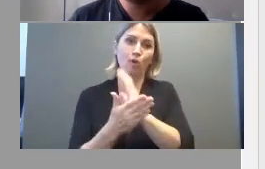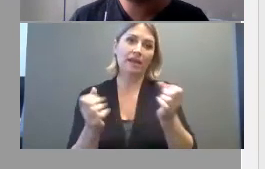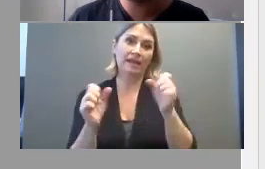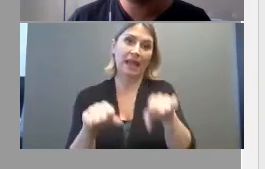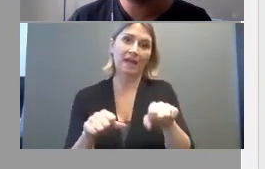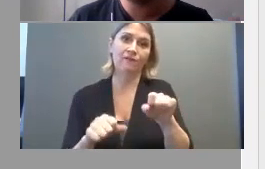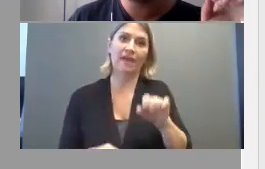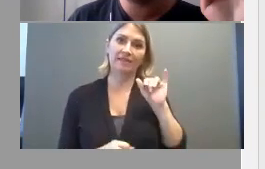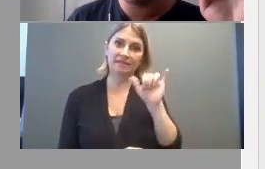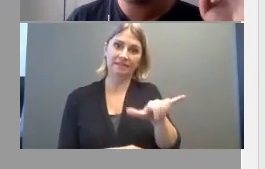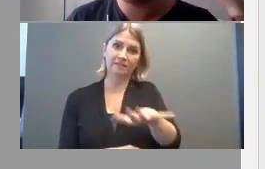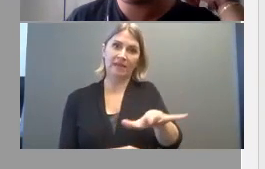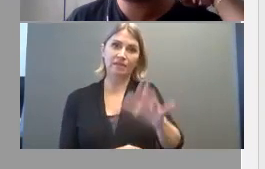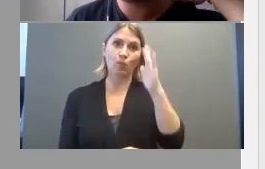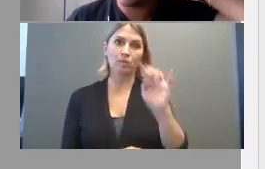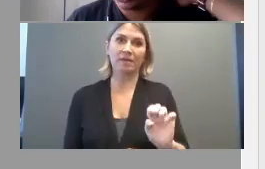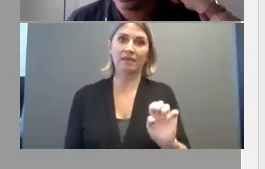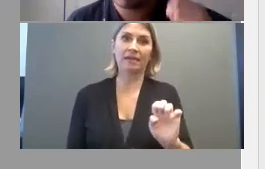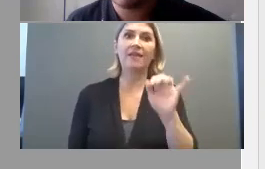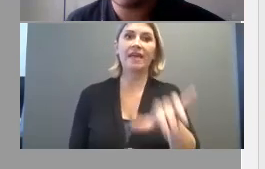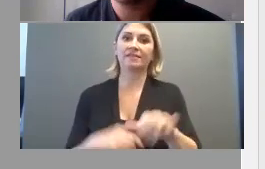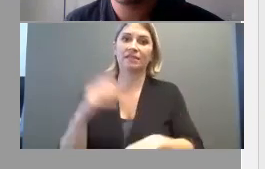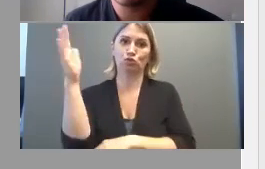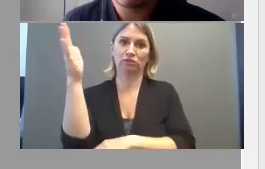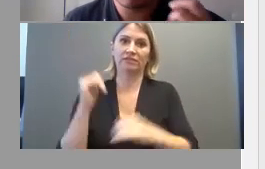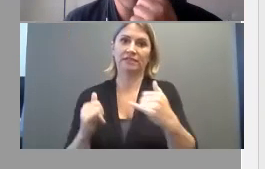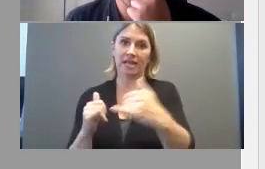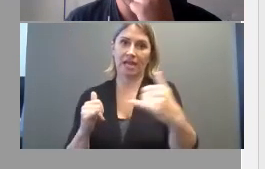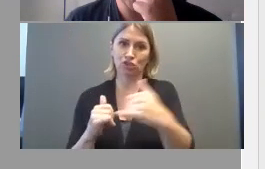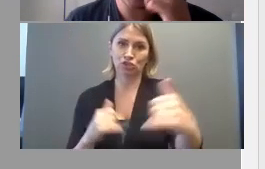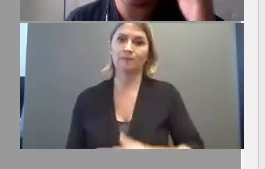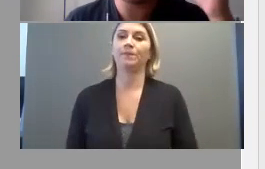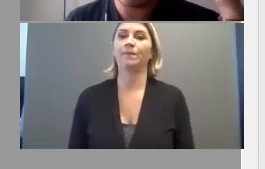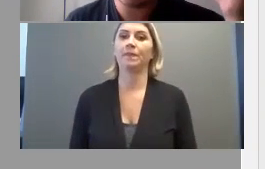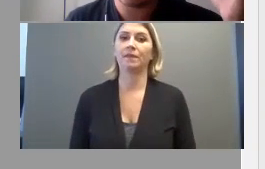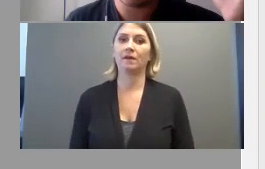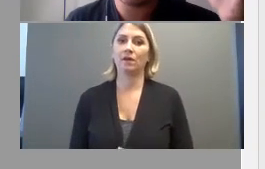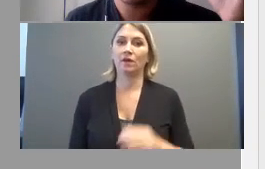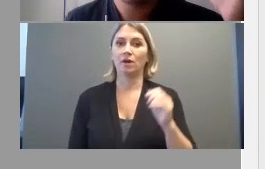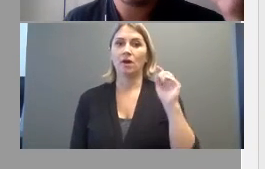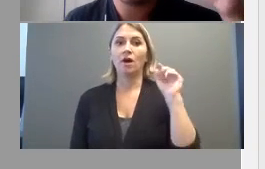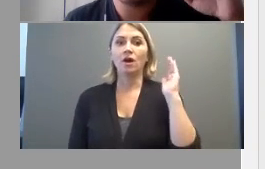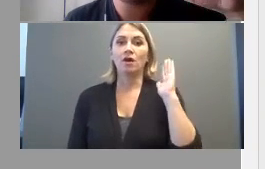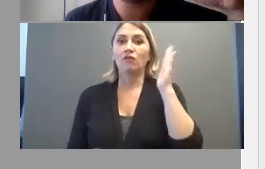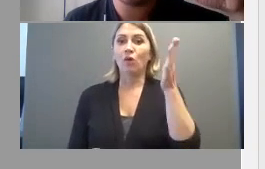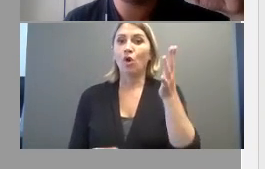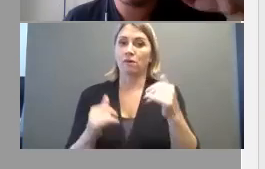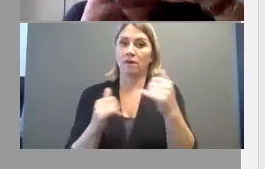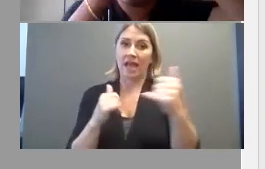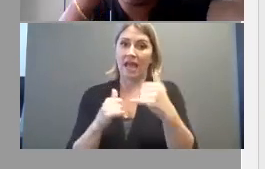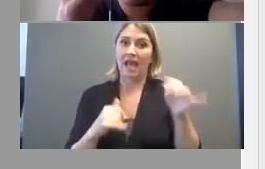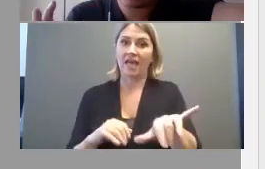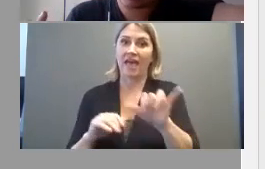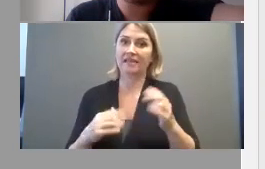space is going to be considered as a tree edge. Right? A forward edge is any edge that leads